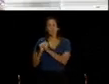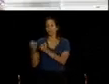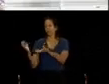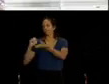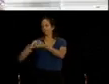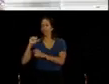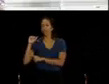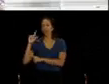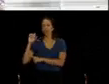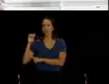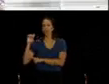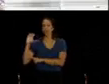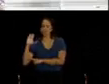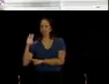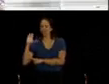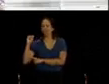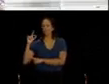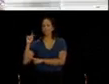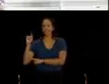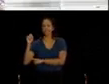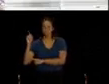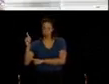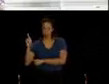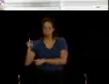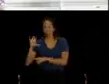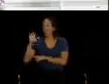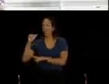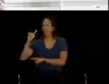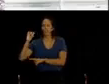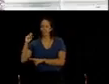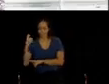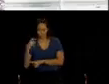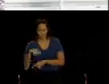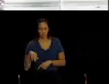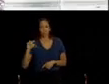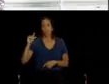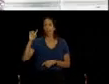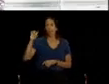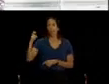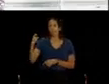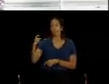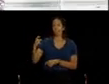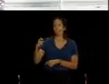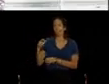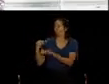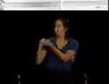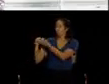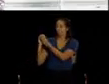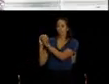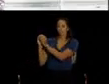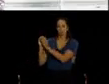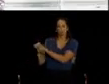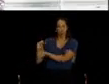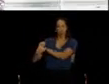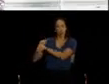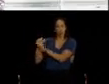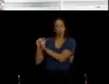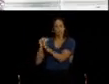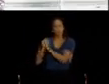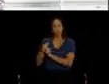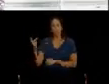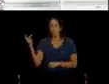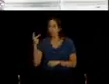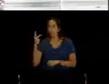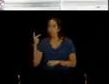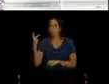together ever since. And the cool thing about Alex is that he won me over out of 8 literary agents who